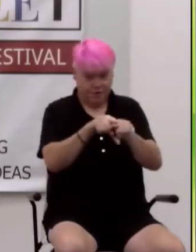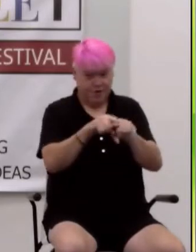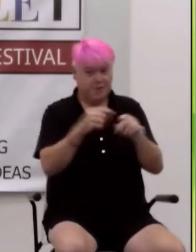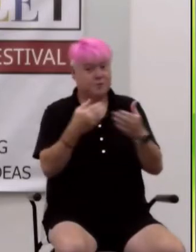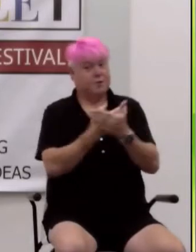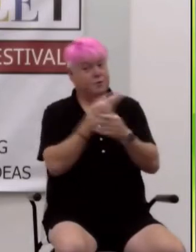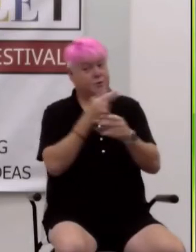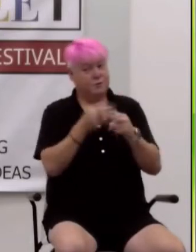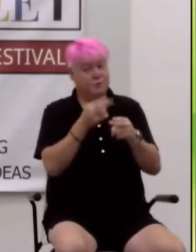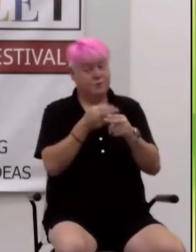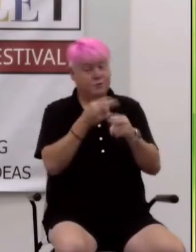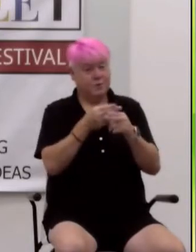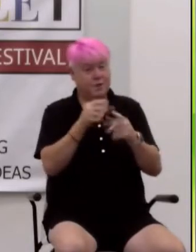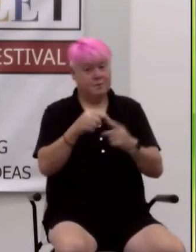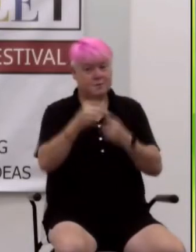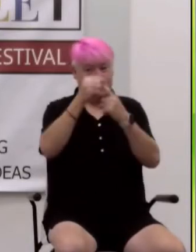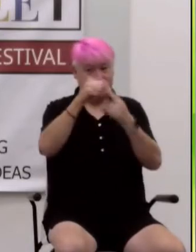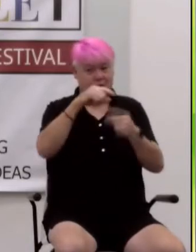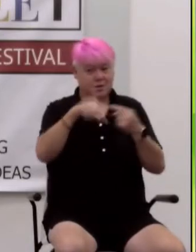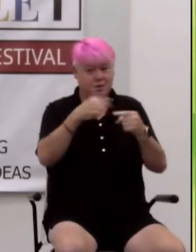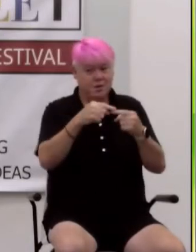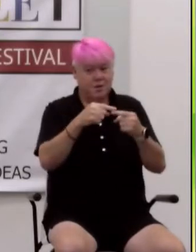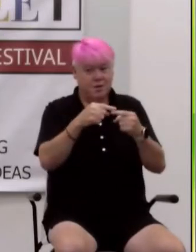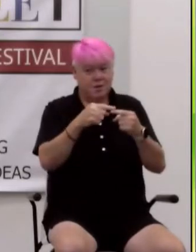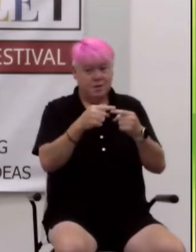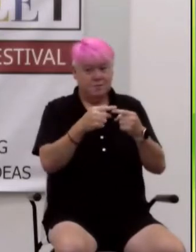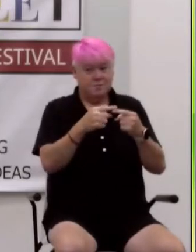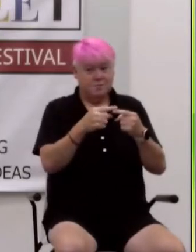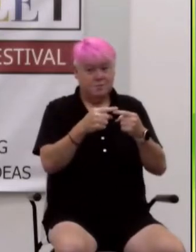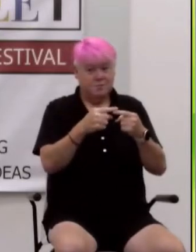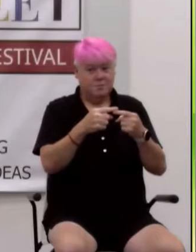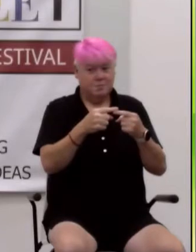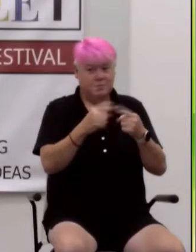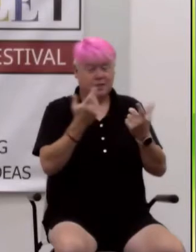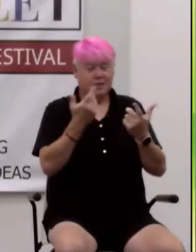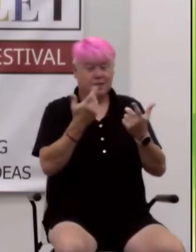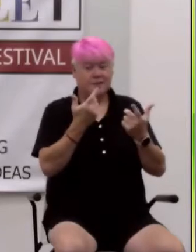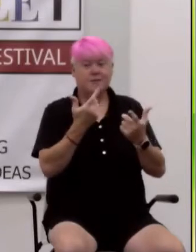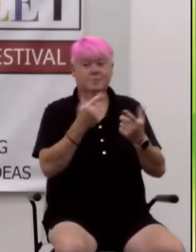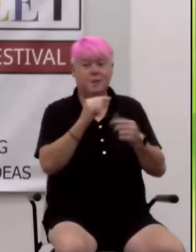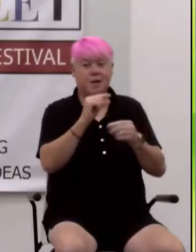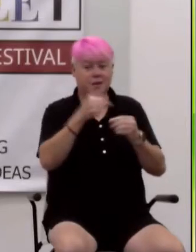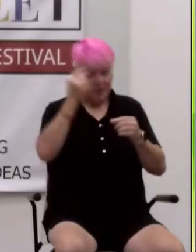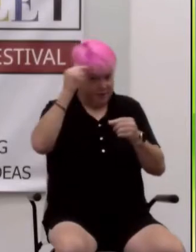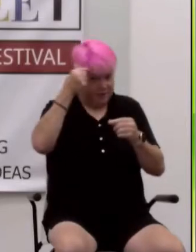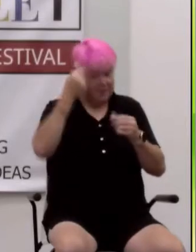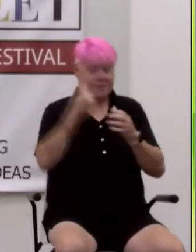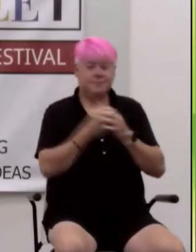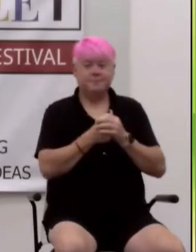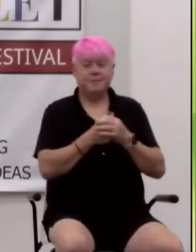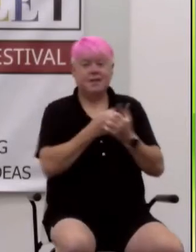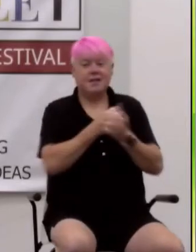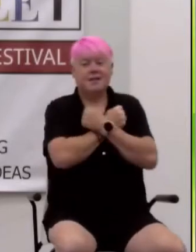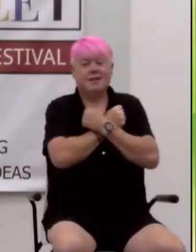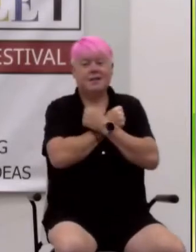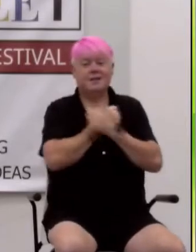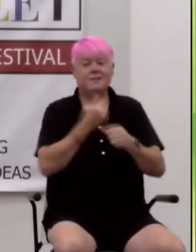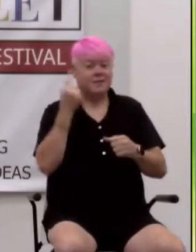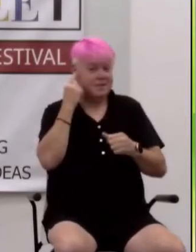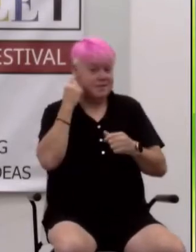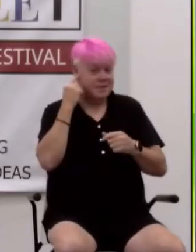especially when it's been imposed by the government. So, and also I just love the sound of